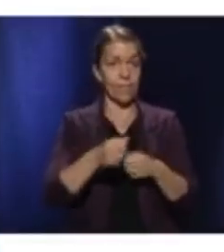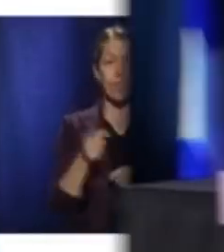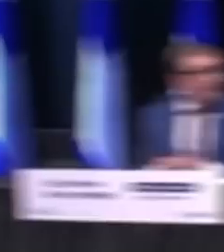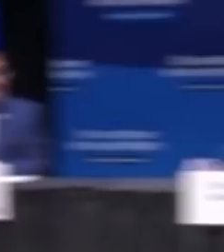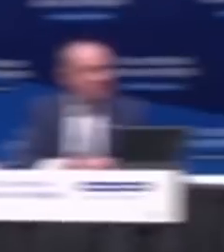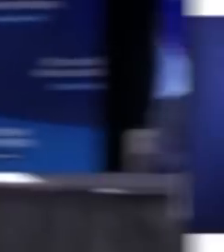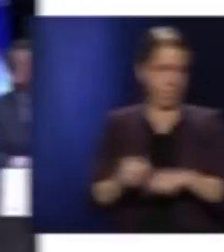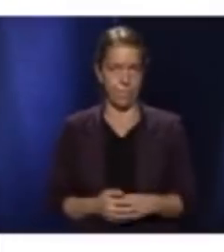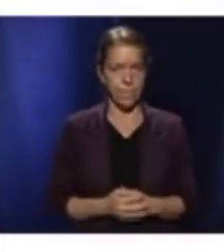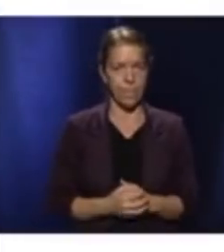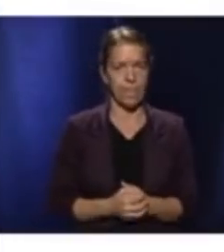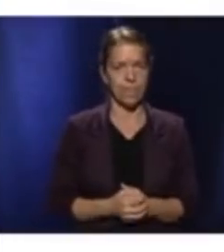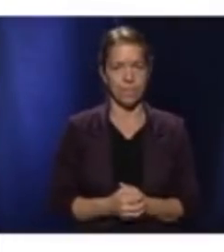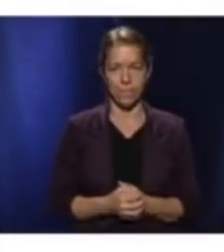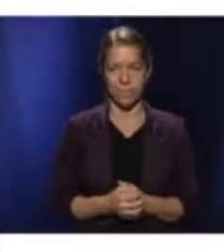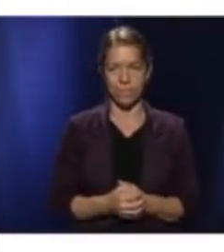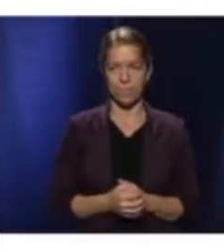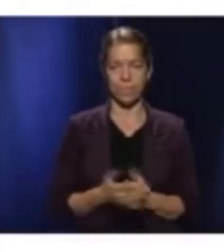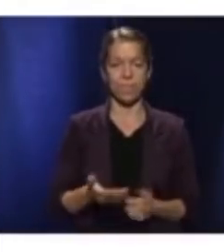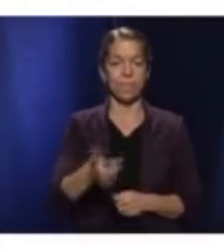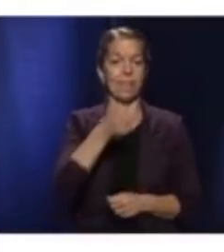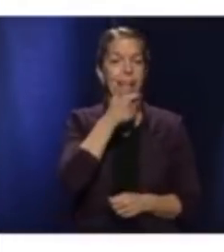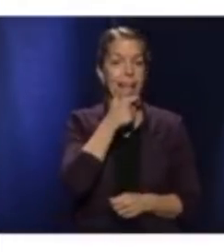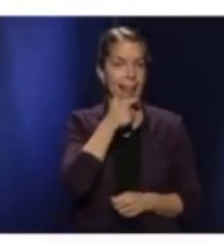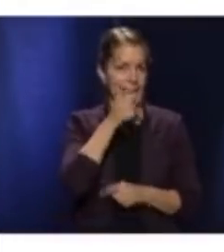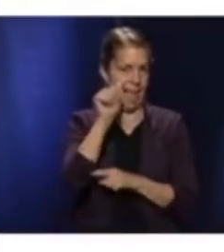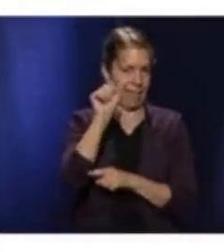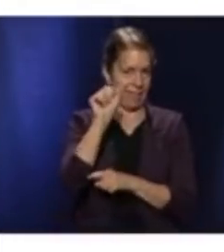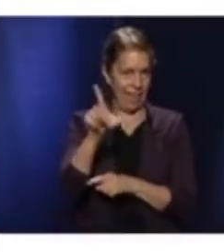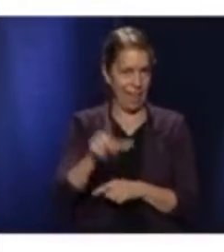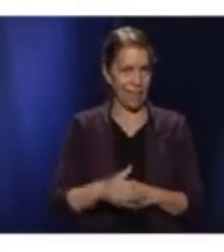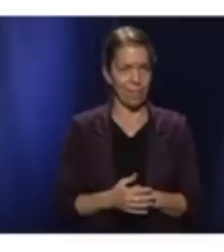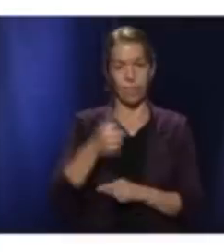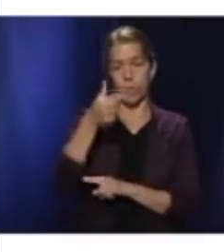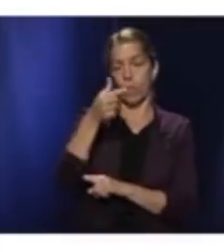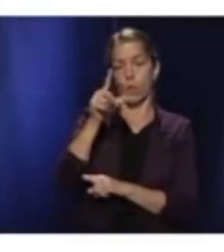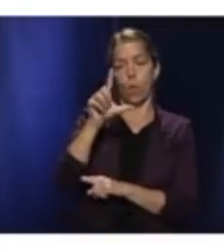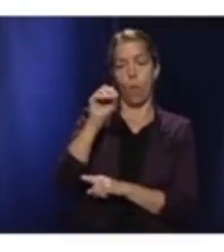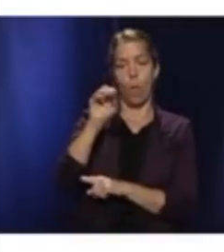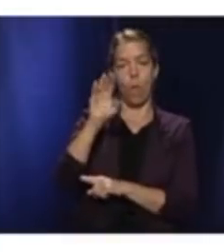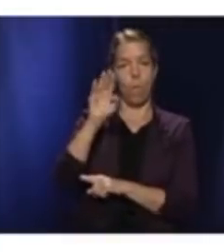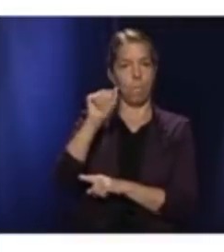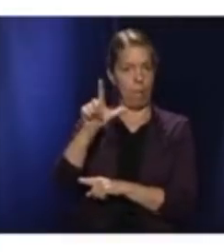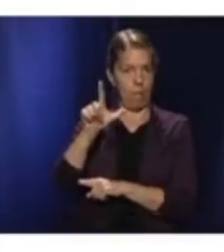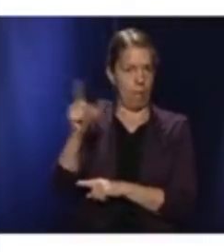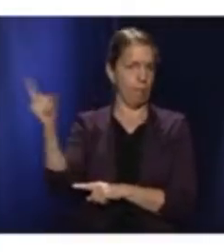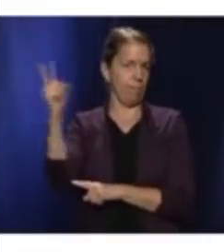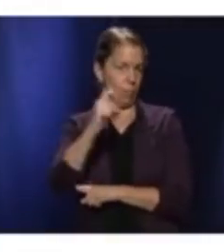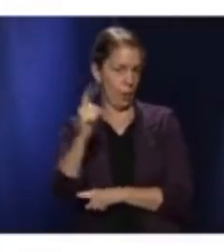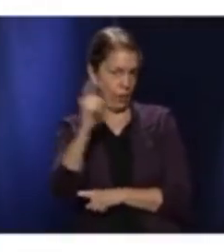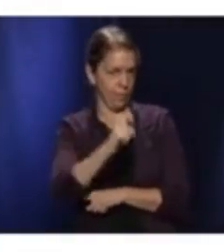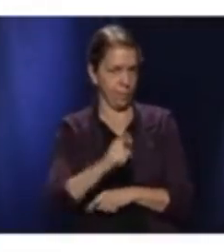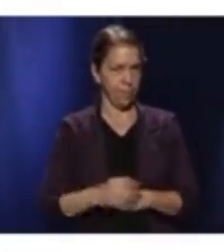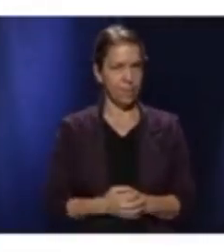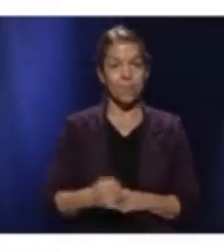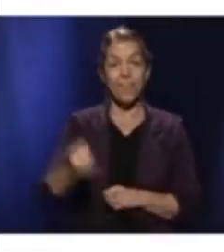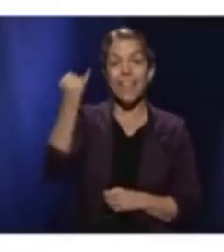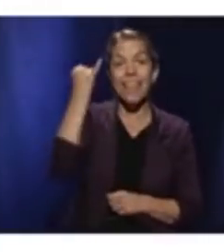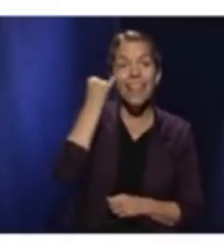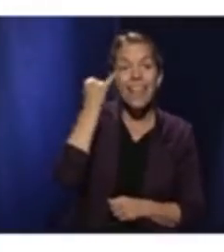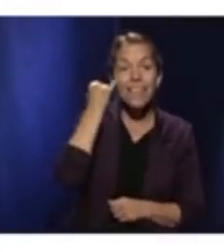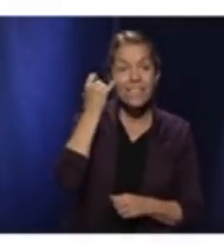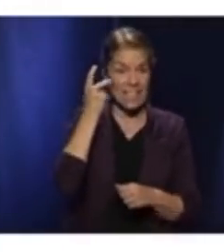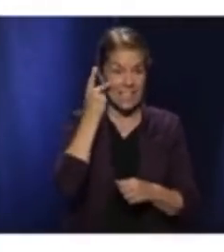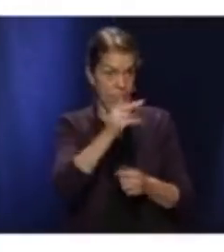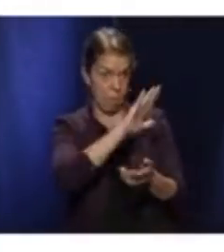our acts. Can you please explain how a system like this would work in a place like Montreal, where the situation in one spot or one borough might be completely different